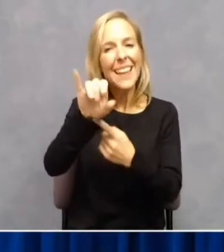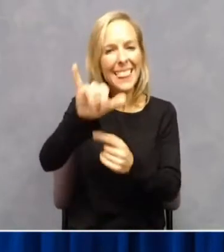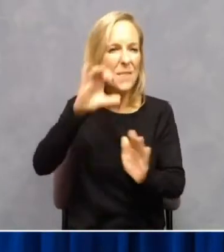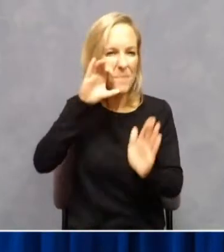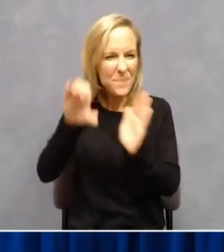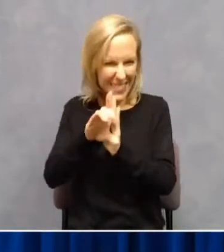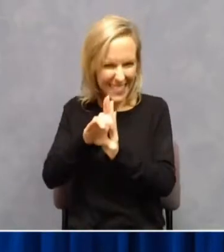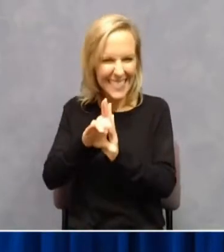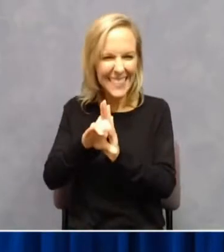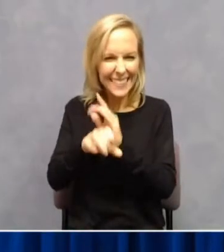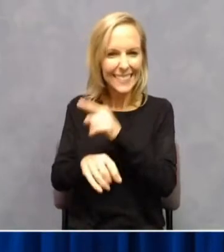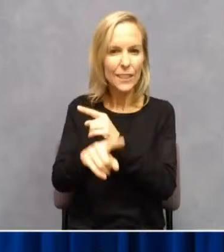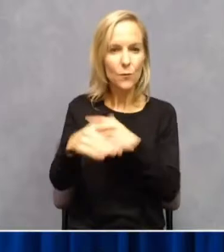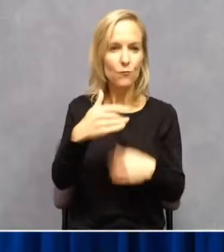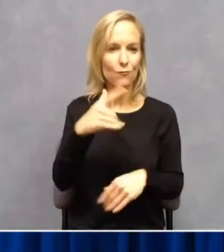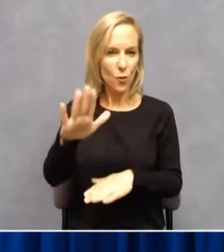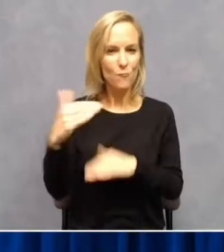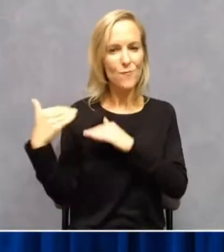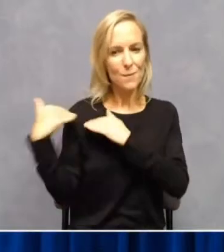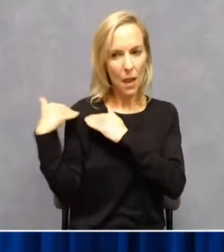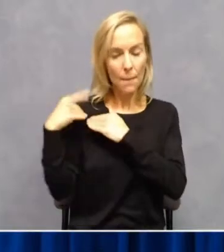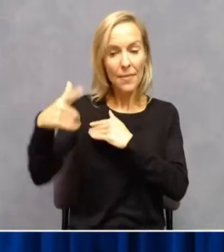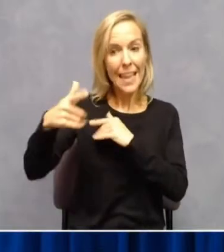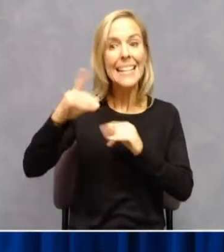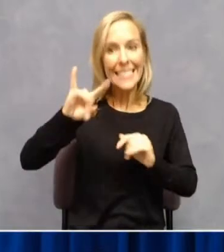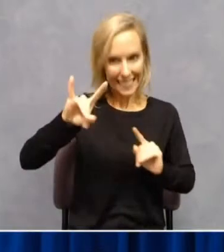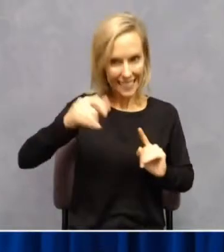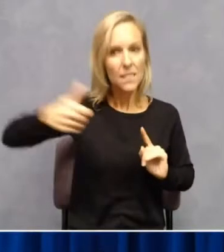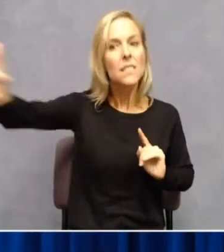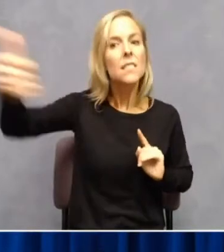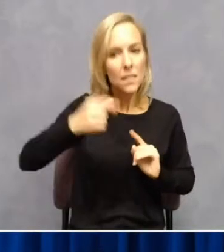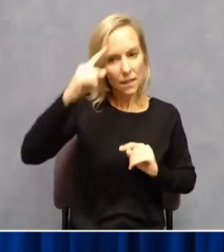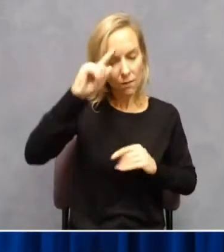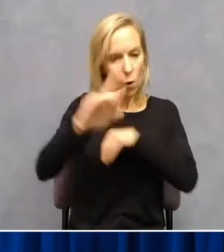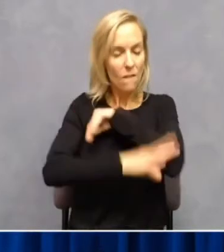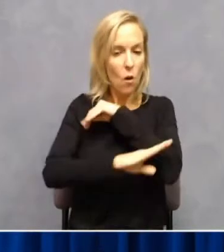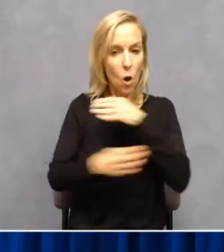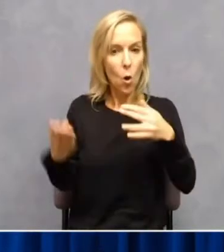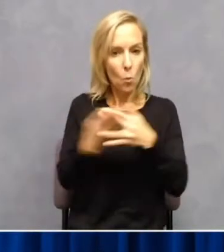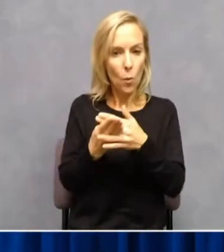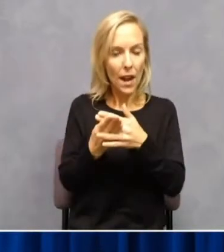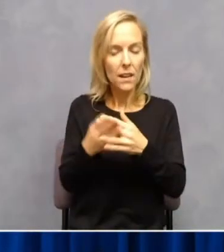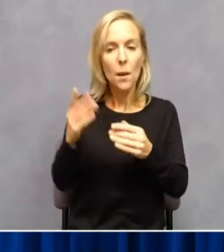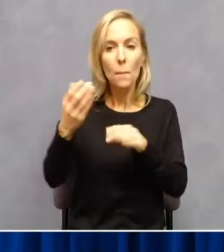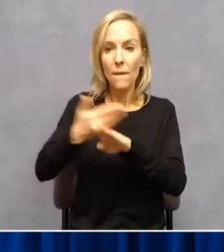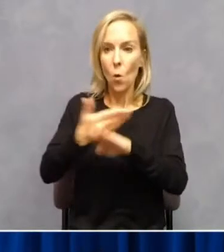responsibility. They traveled for fall break. So before they send their kids back to in-person school, they're